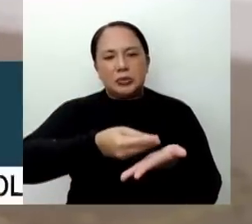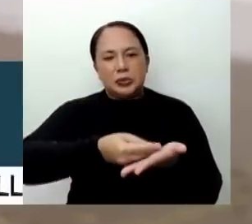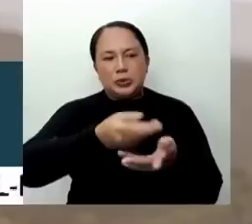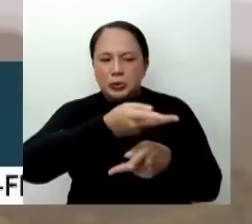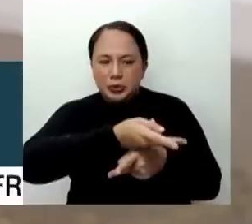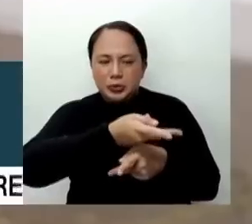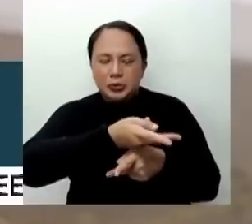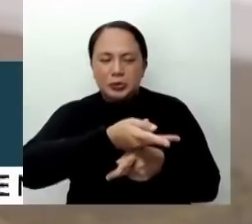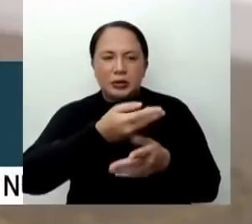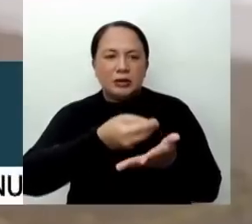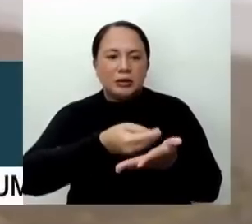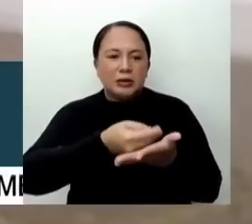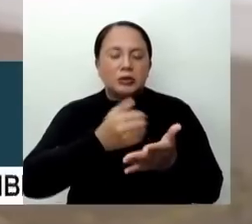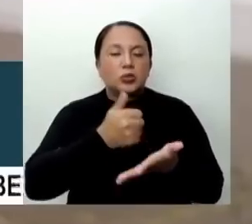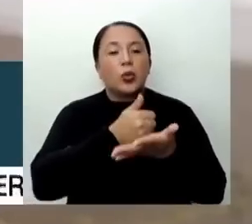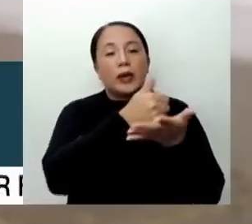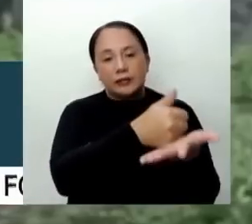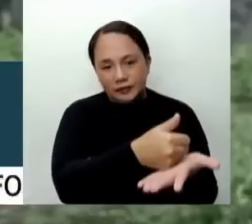the